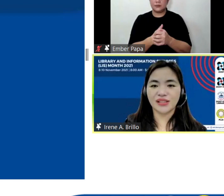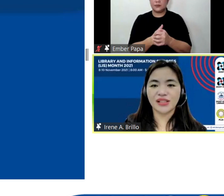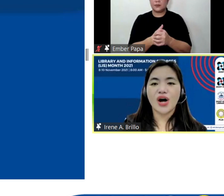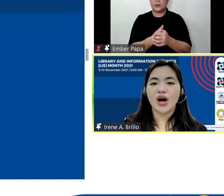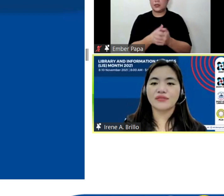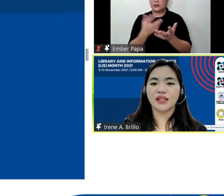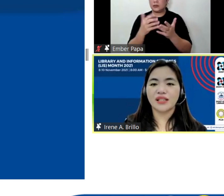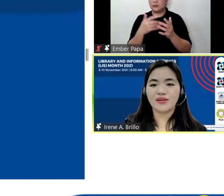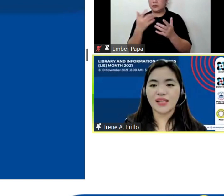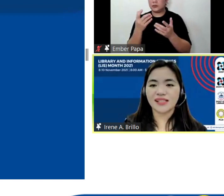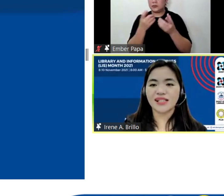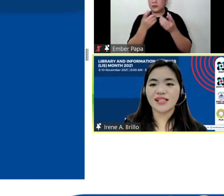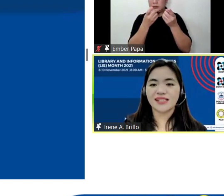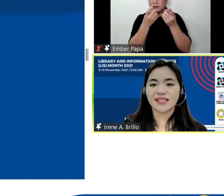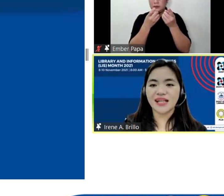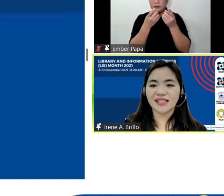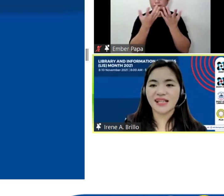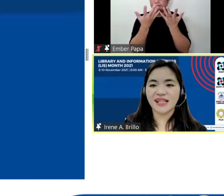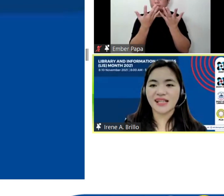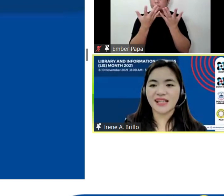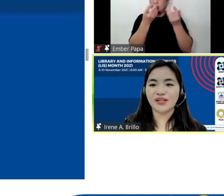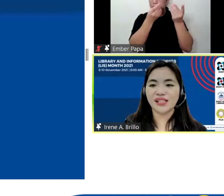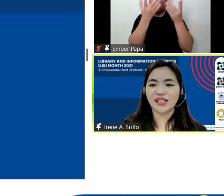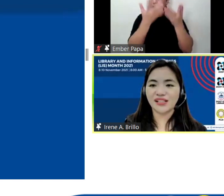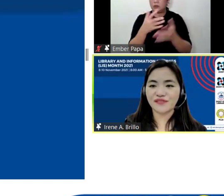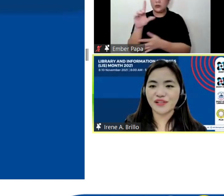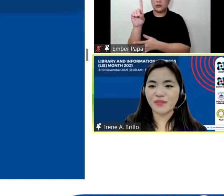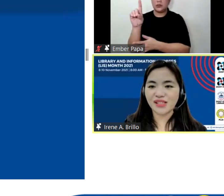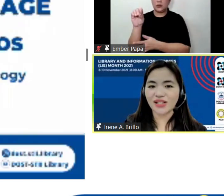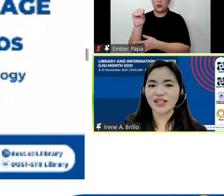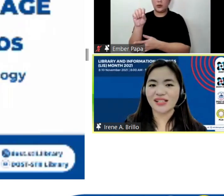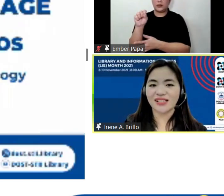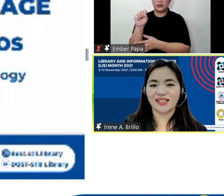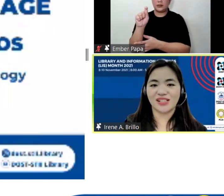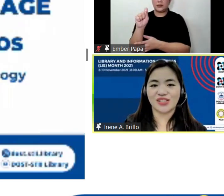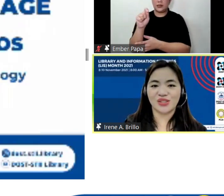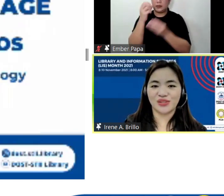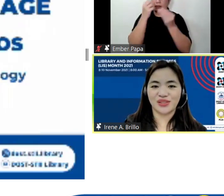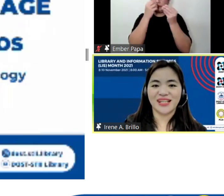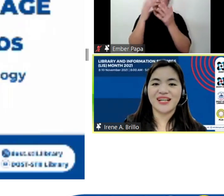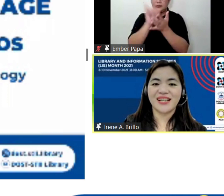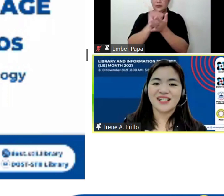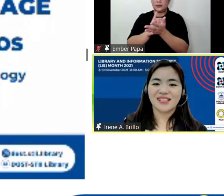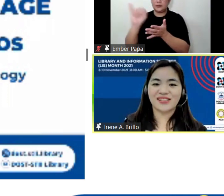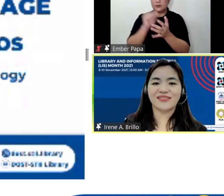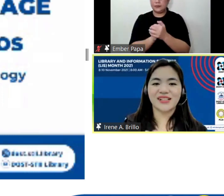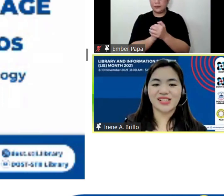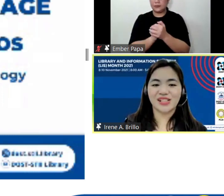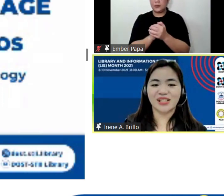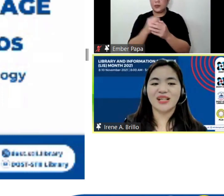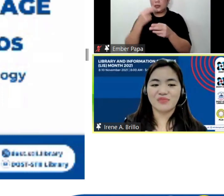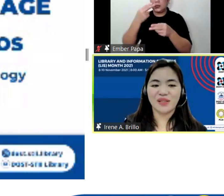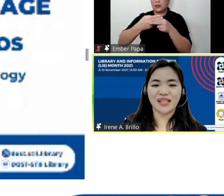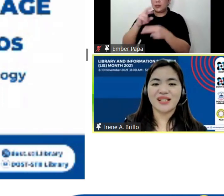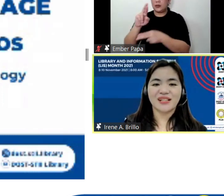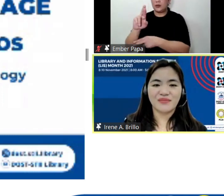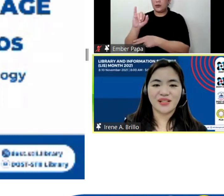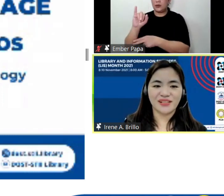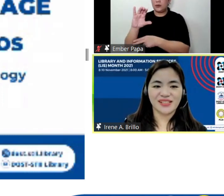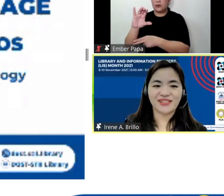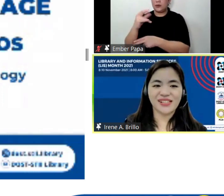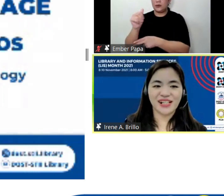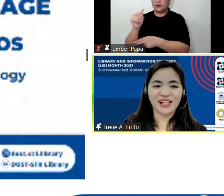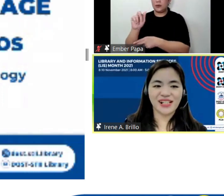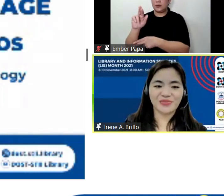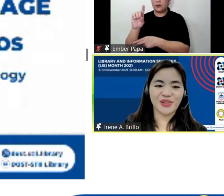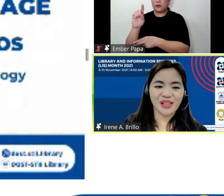Director of the DOST Science and Technology Information Institute, Sir Richard P. Burgos.